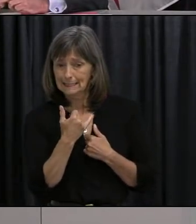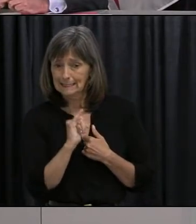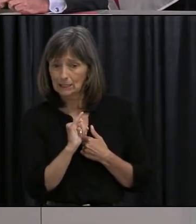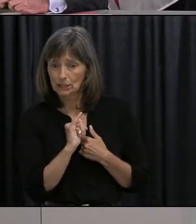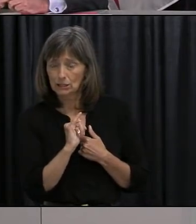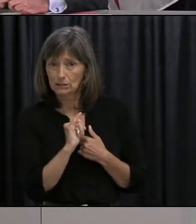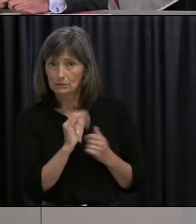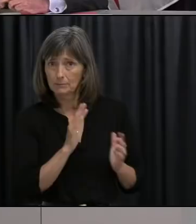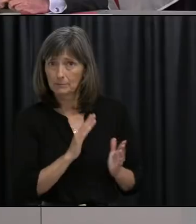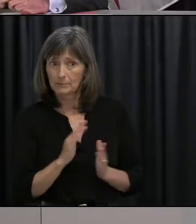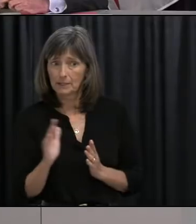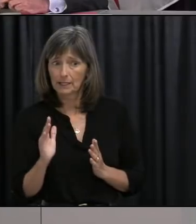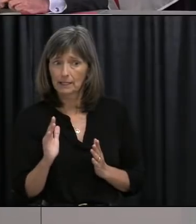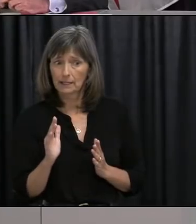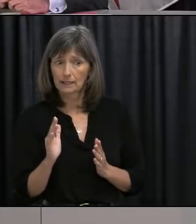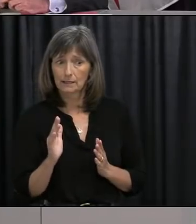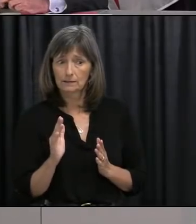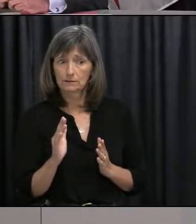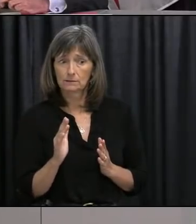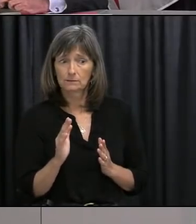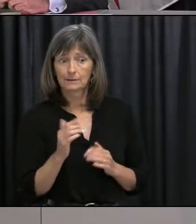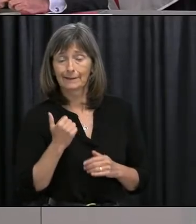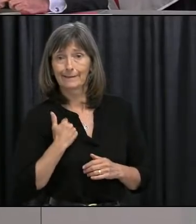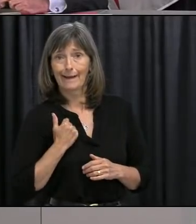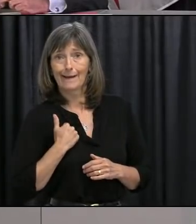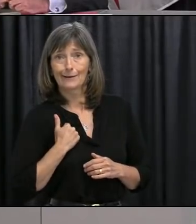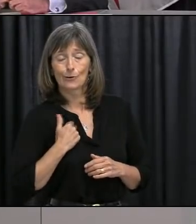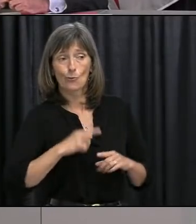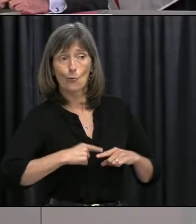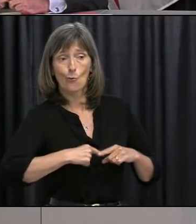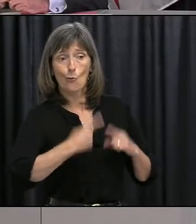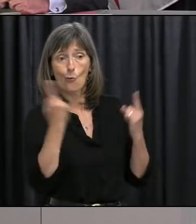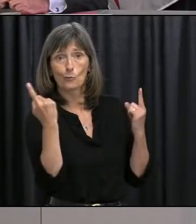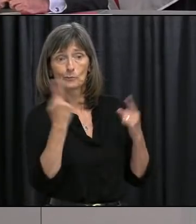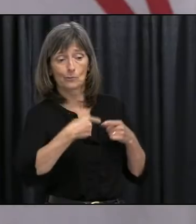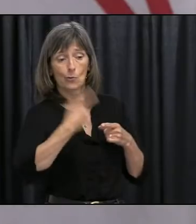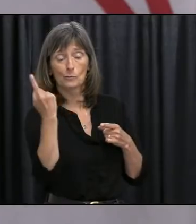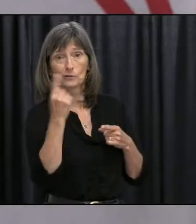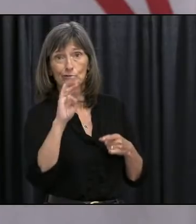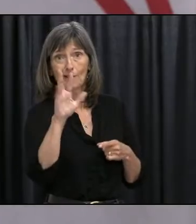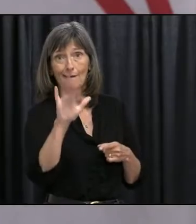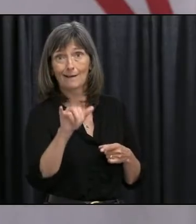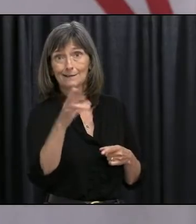it the plan to open the border to the rest of Canada on July 17th?